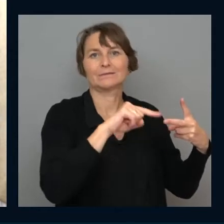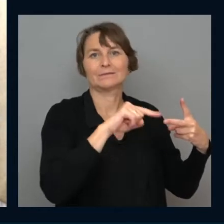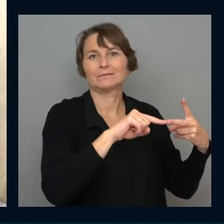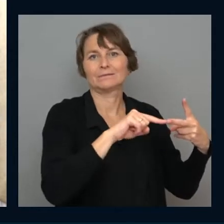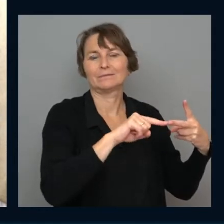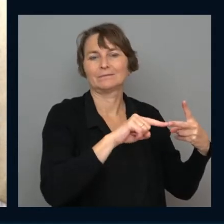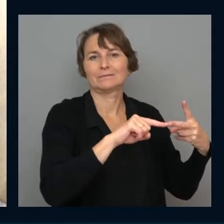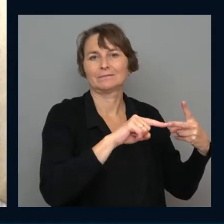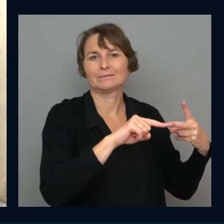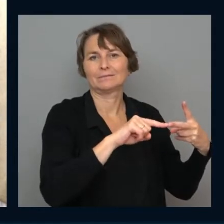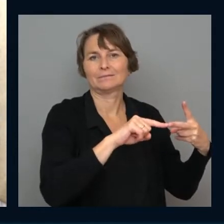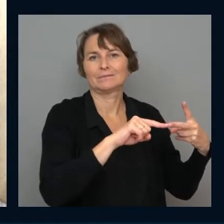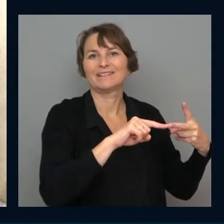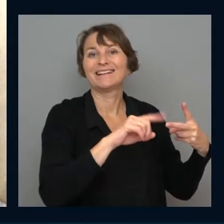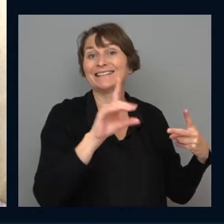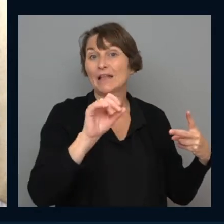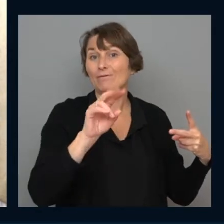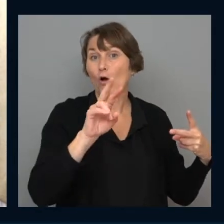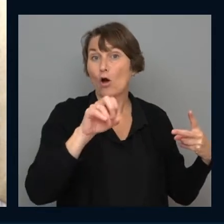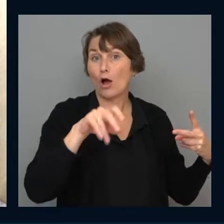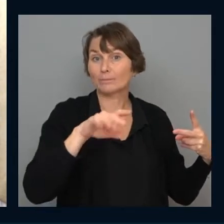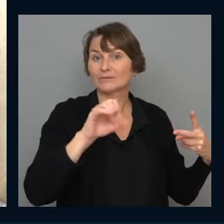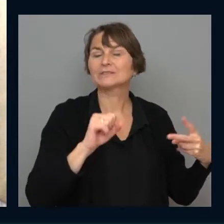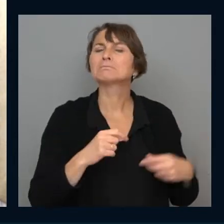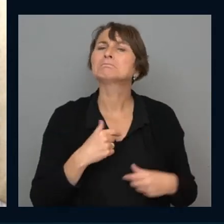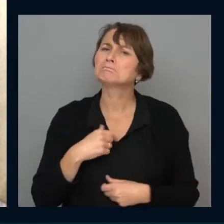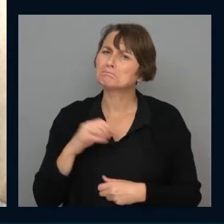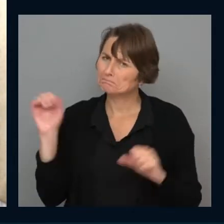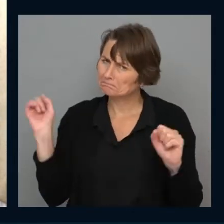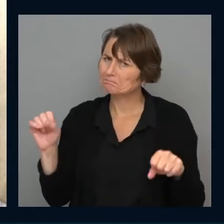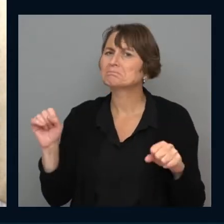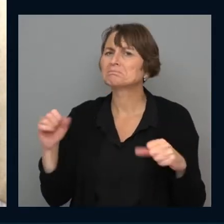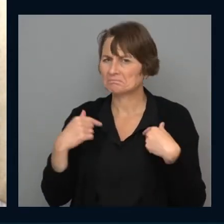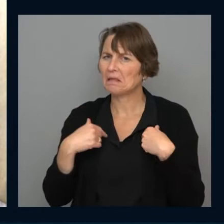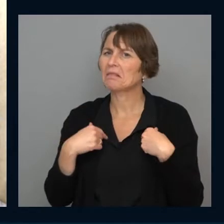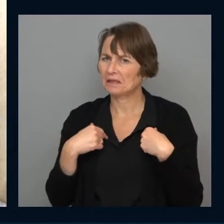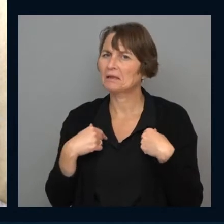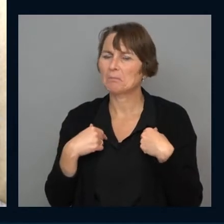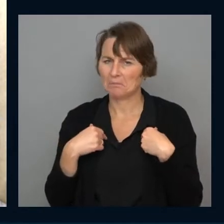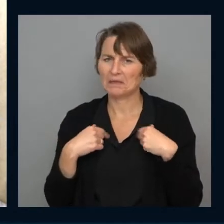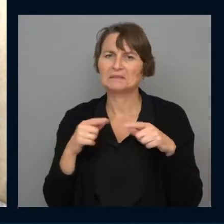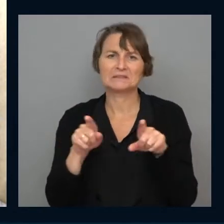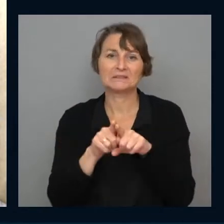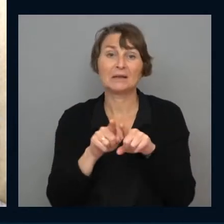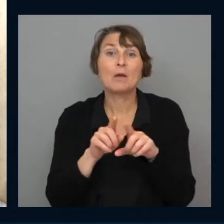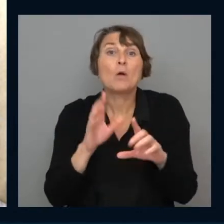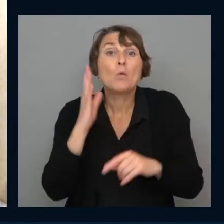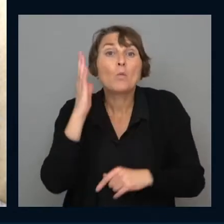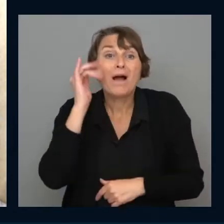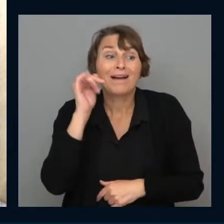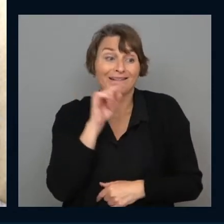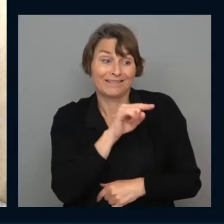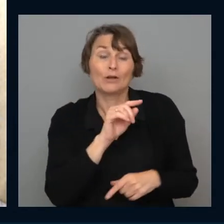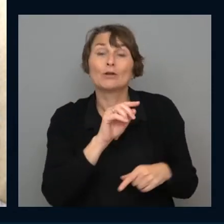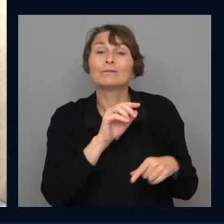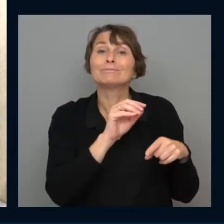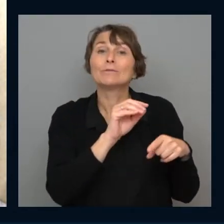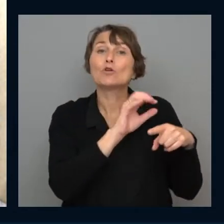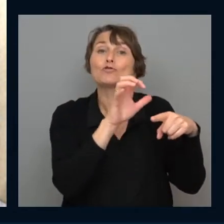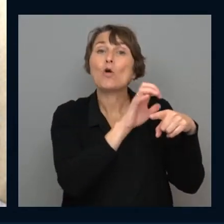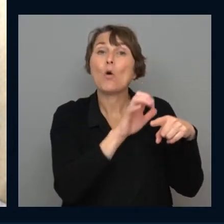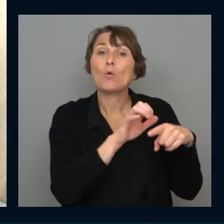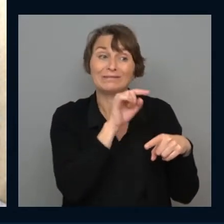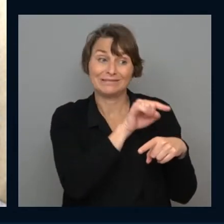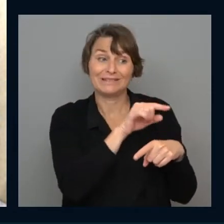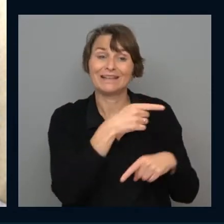That's probably what I would do, and for the simple fact that because my code's already in GitHub, and if this is a brand new